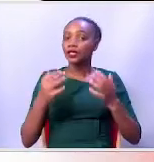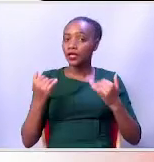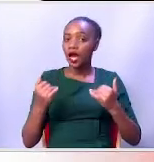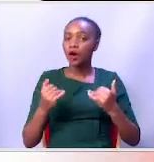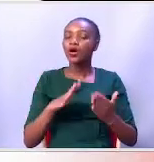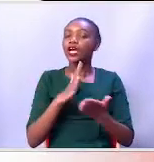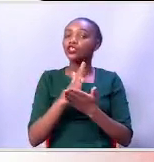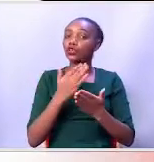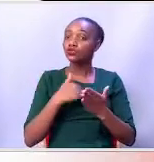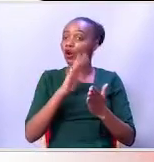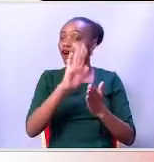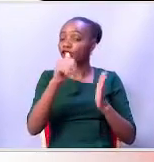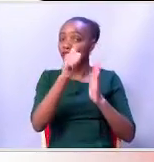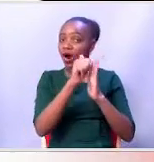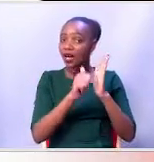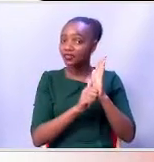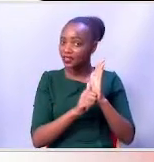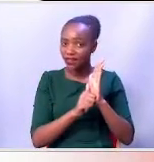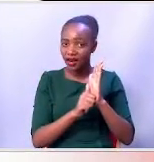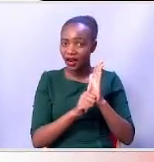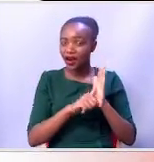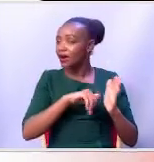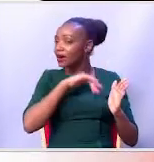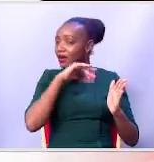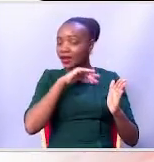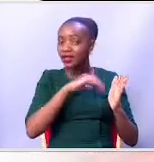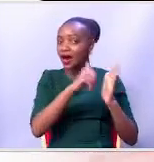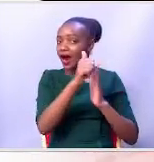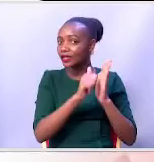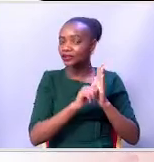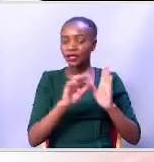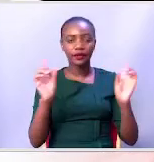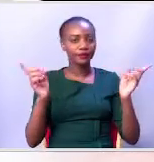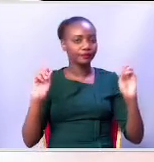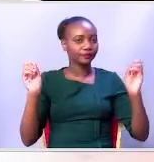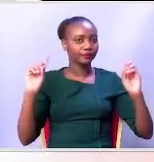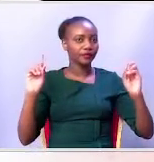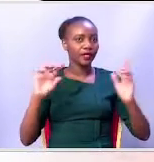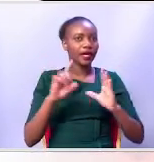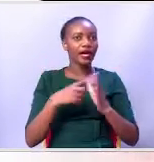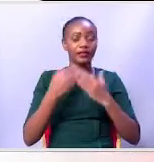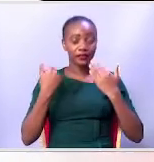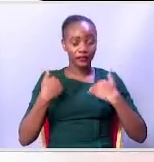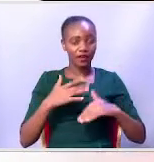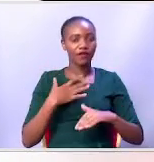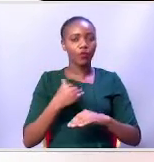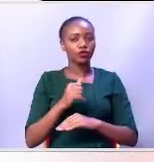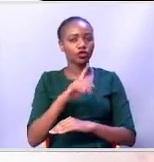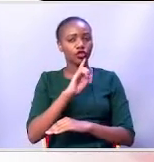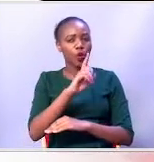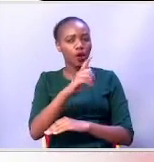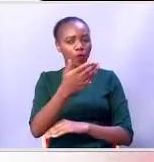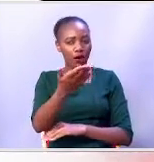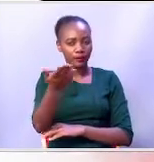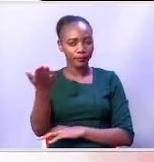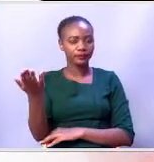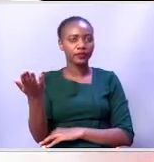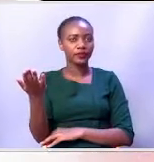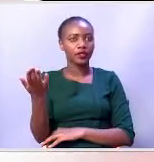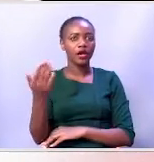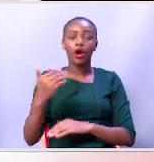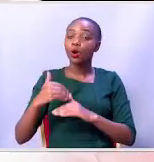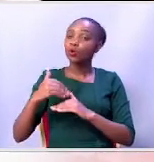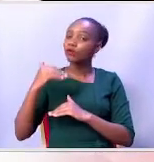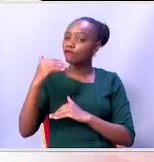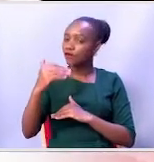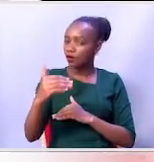your agenda. Baba is not any agenda. And I want them to take this as a warning now. Going